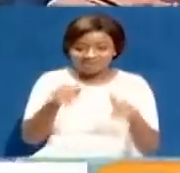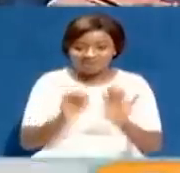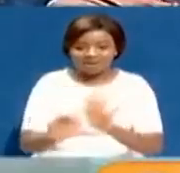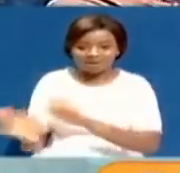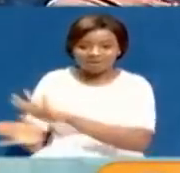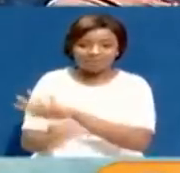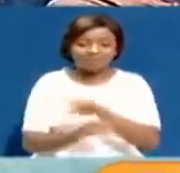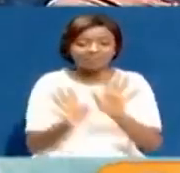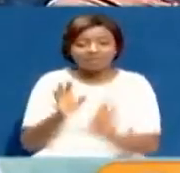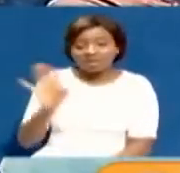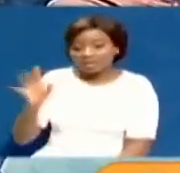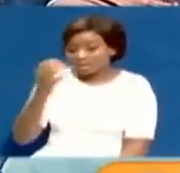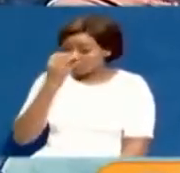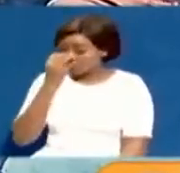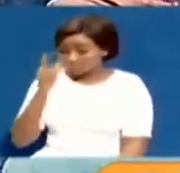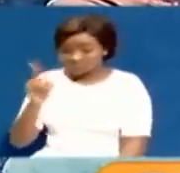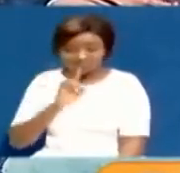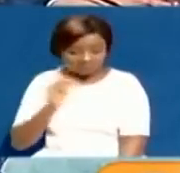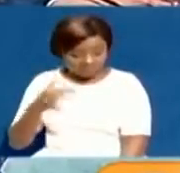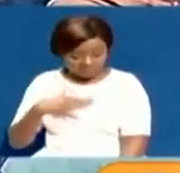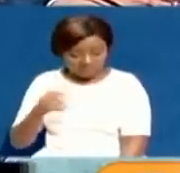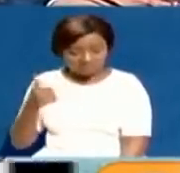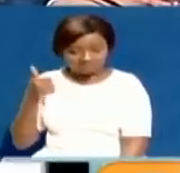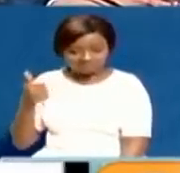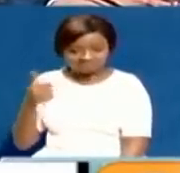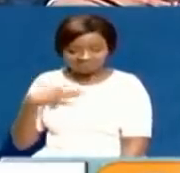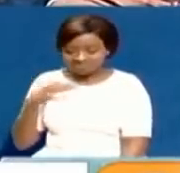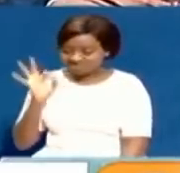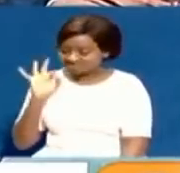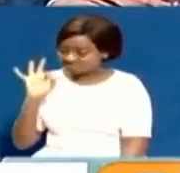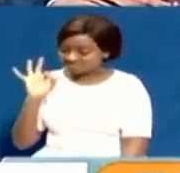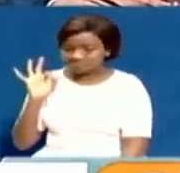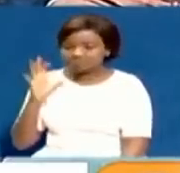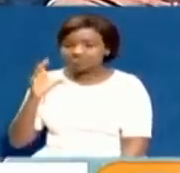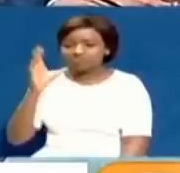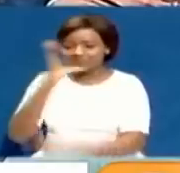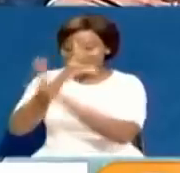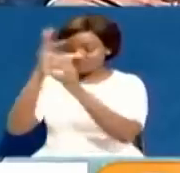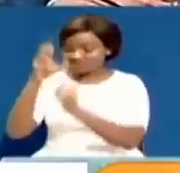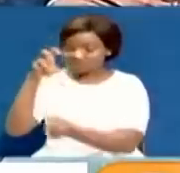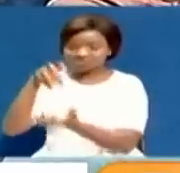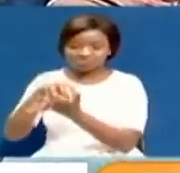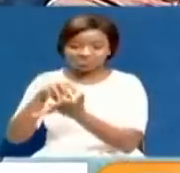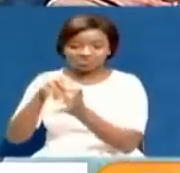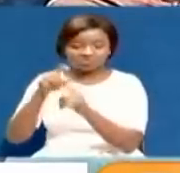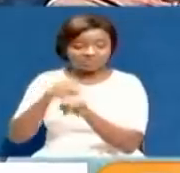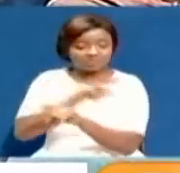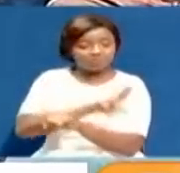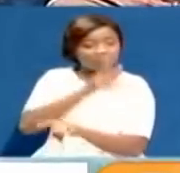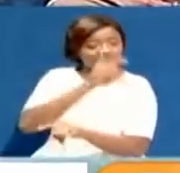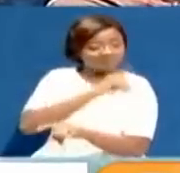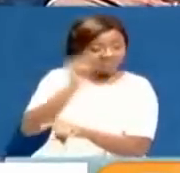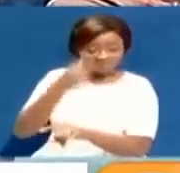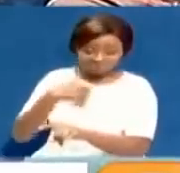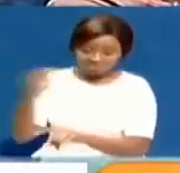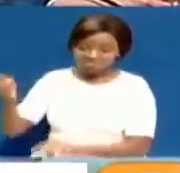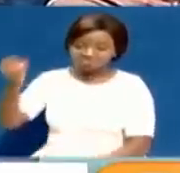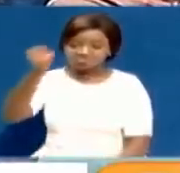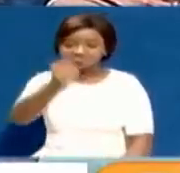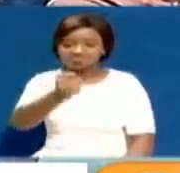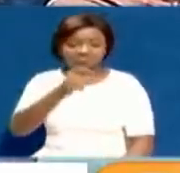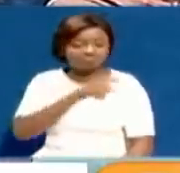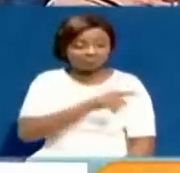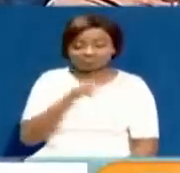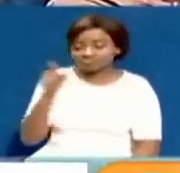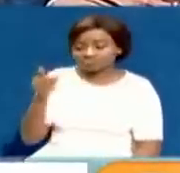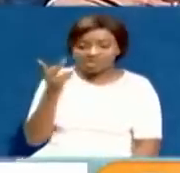President William Ruto says he is best suited to take over from President Uhuru Kenyatta once his second term comes to an end. Ruto, whose relationship